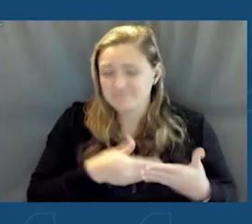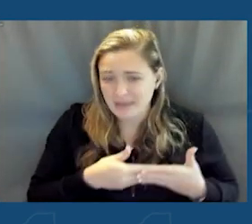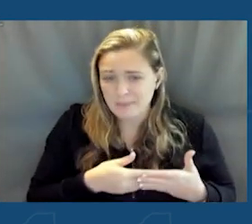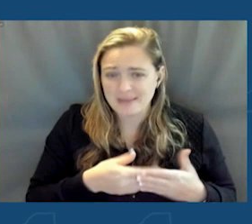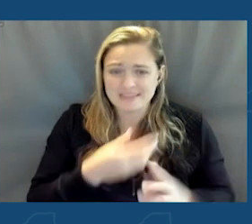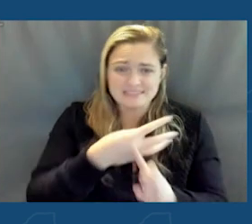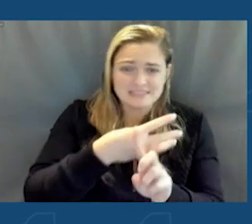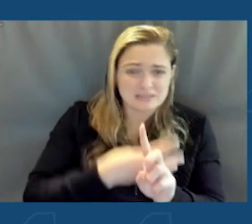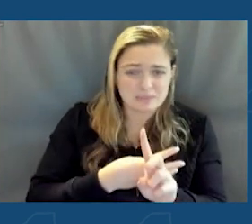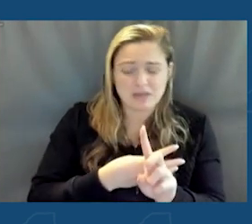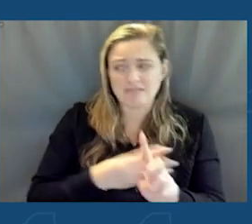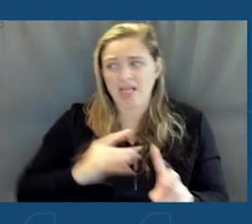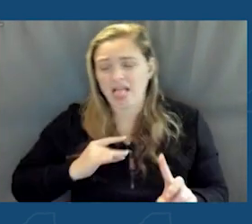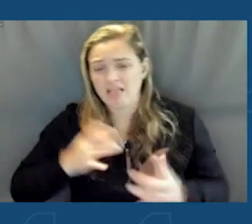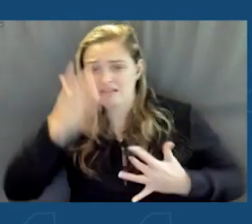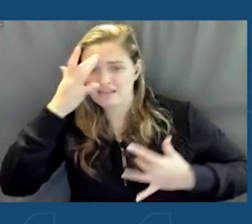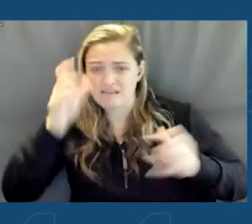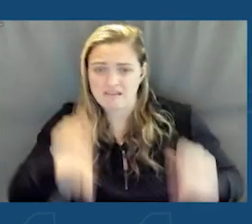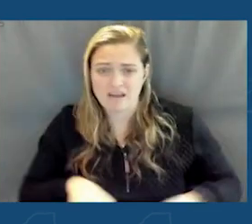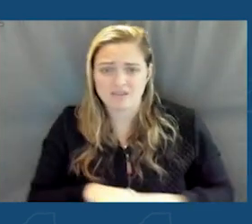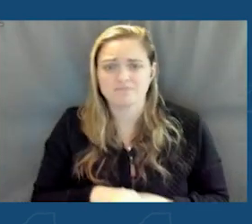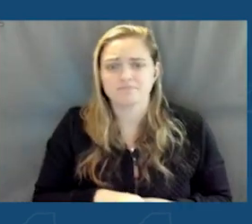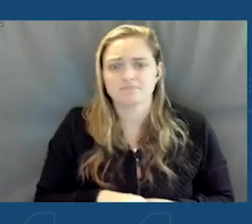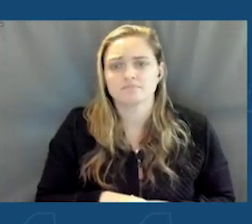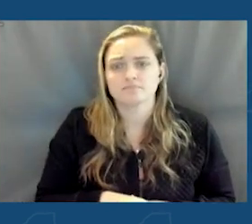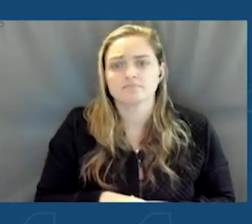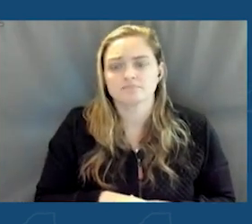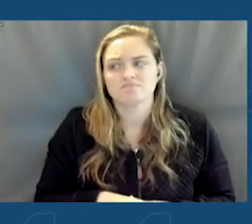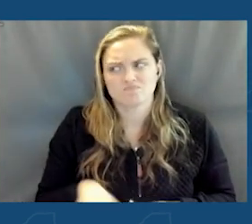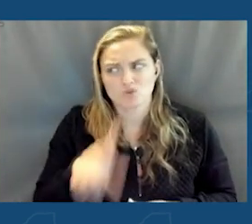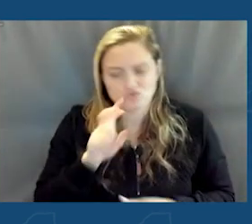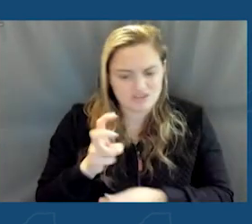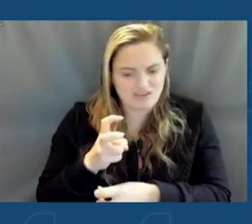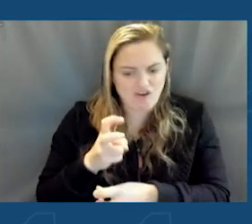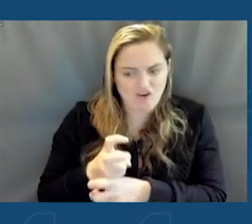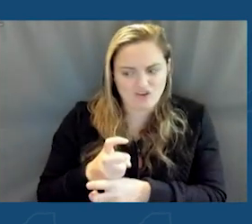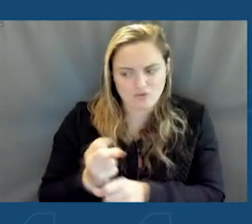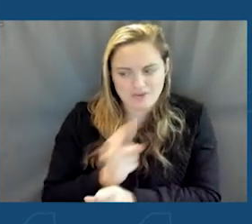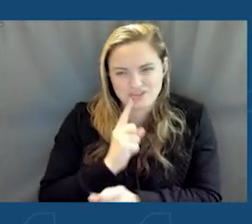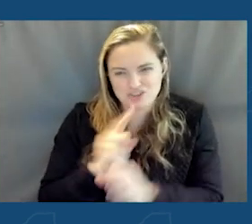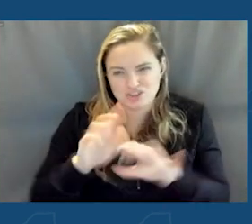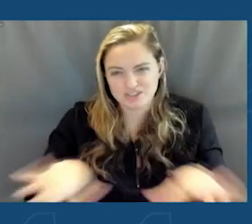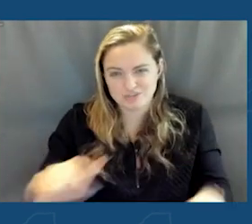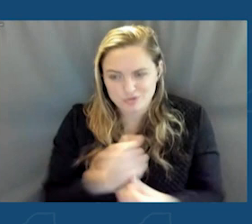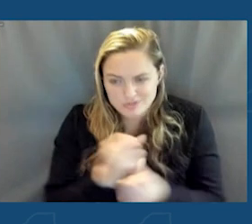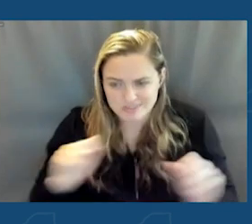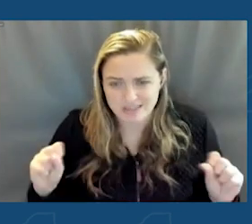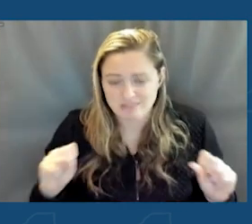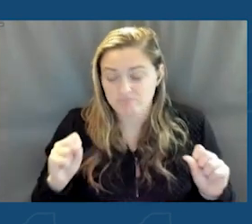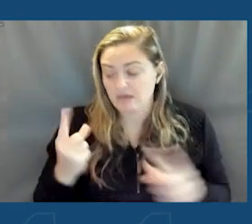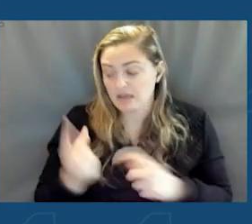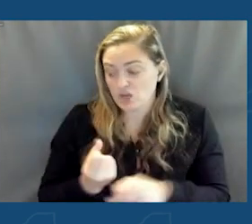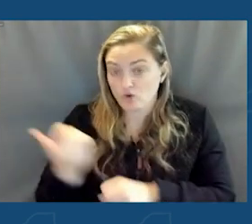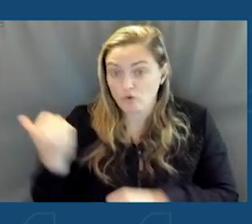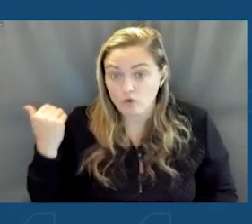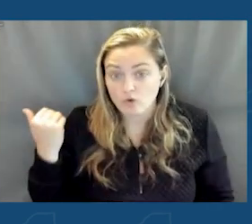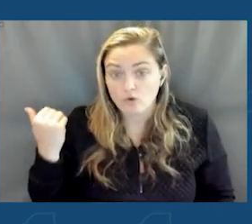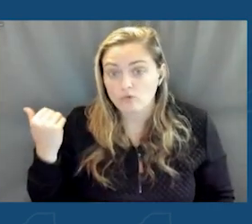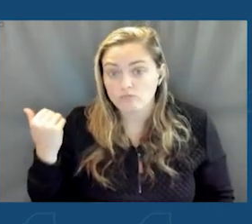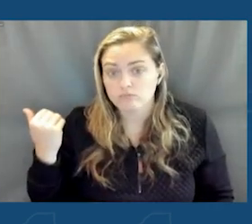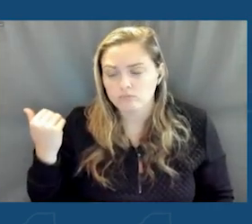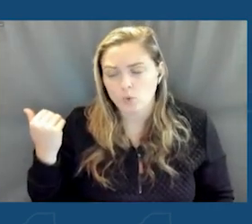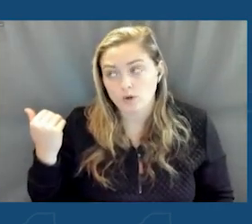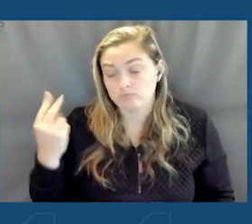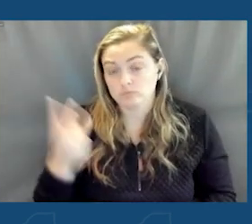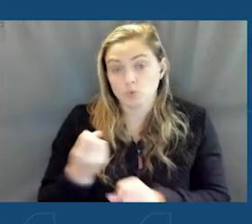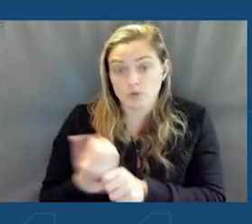known to contract this. So, you know, it's hard to keep kids safe. You know, think about the fact that a year ago, before a year ago, a lot of kids were